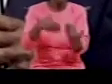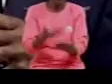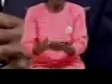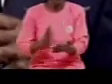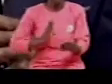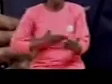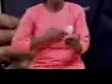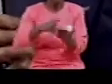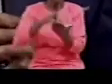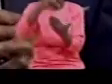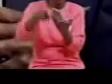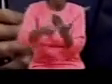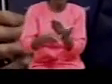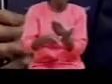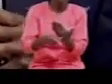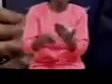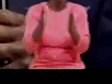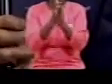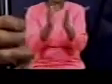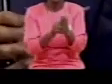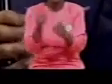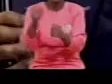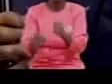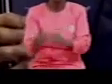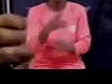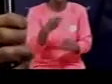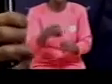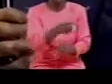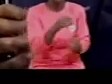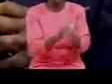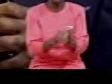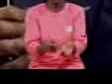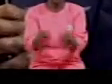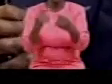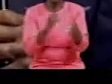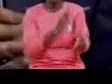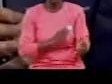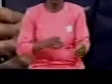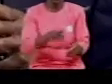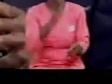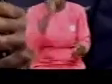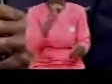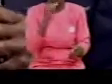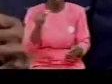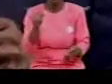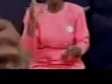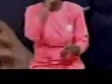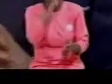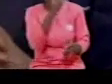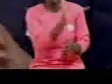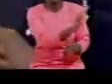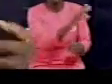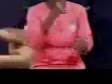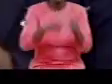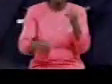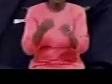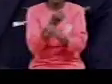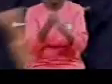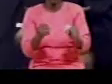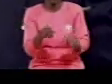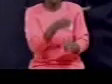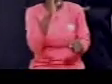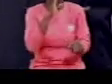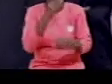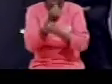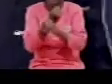of them that have come to Christ, may they witness their final salvation. May they be there saved on the last day, and there will be